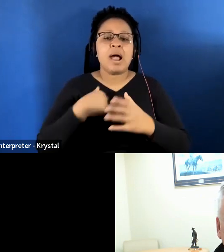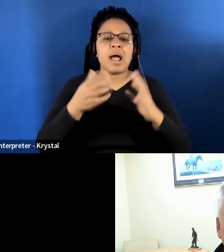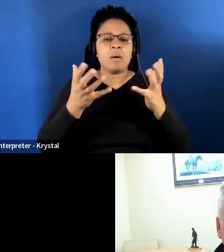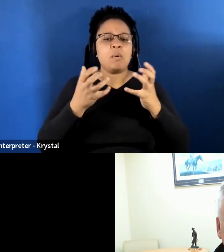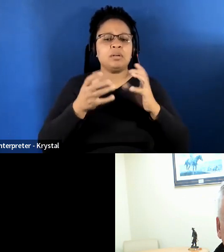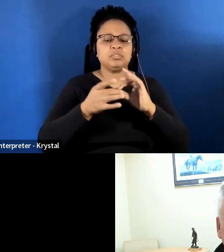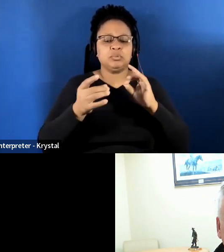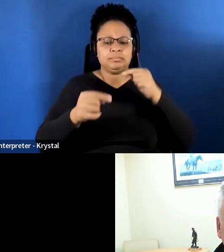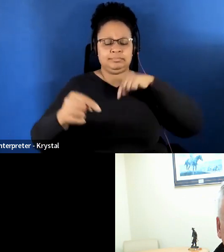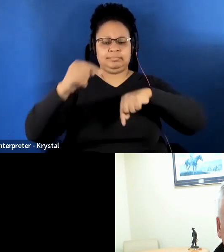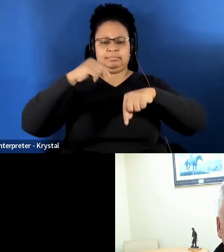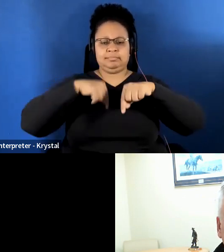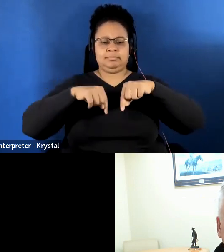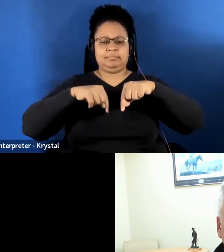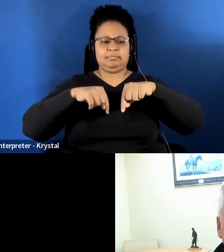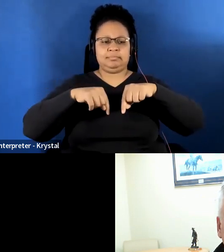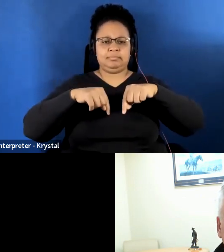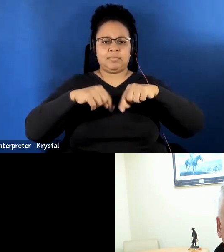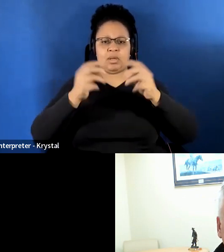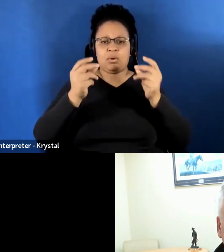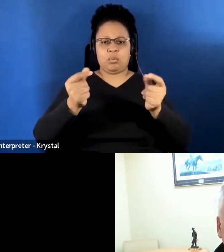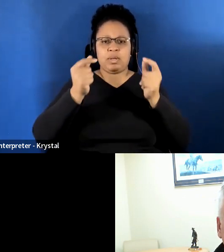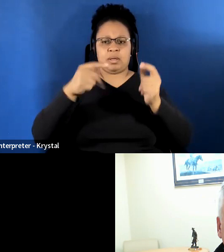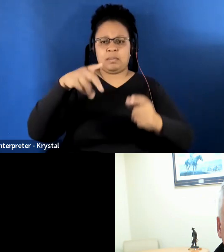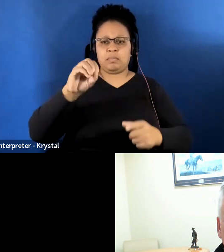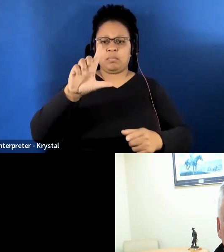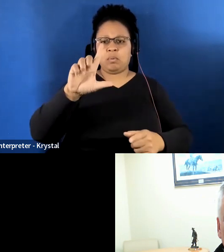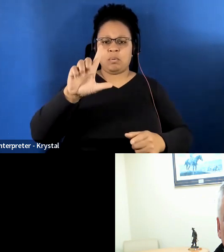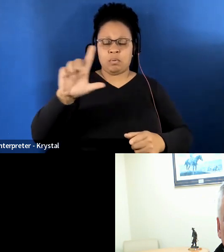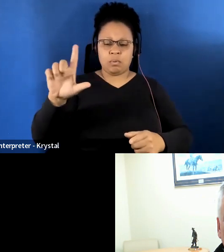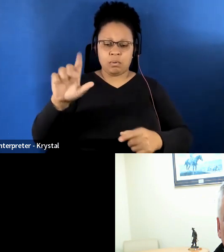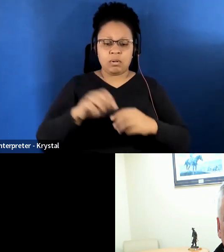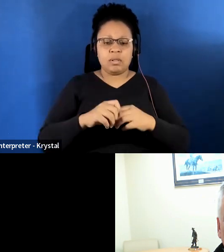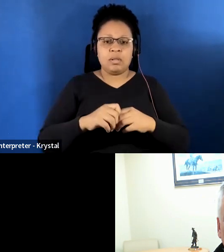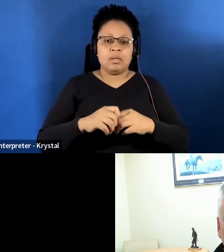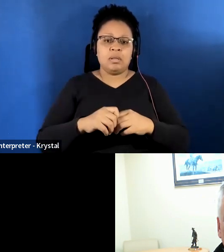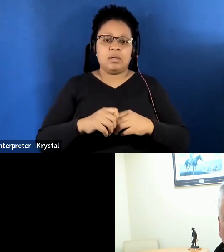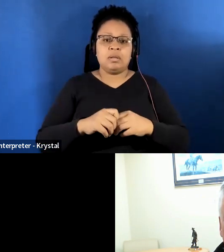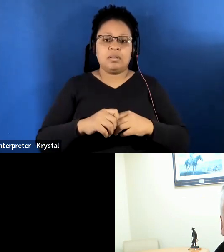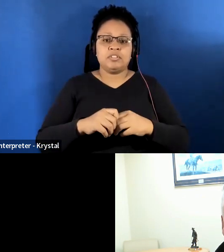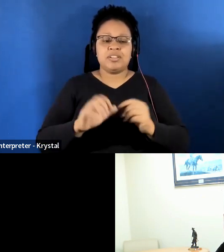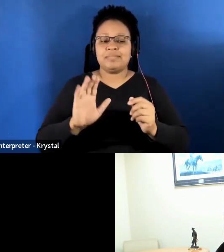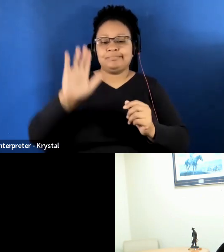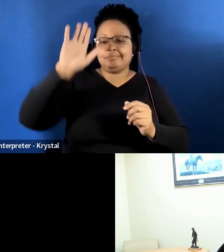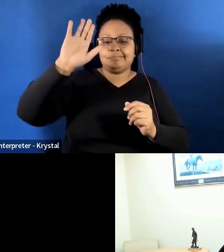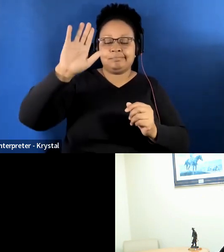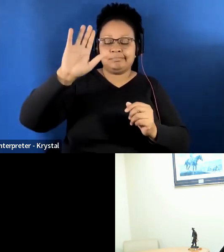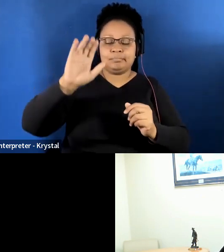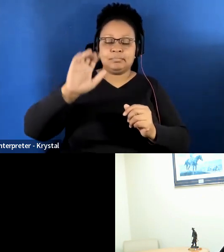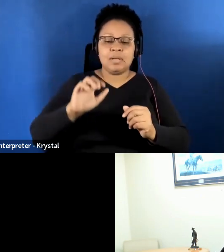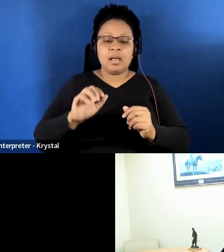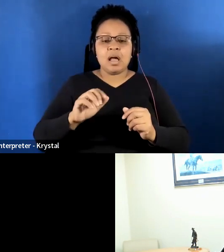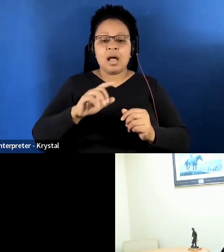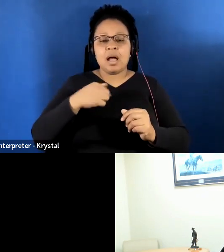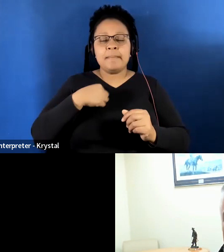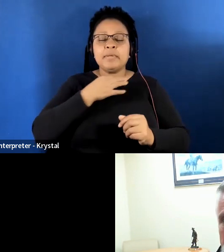step back and do a quick poll, just by a raise of hands. I'm curious